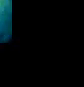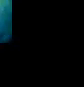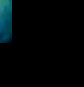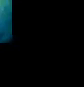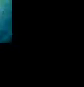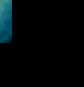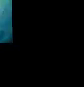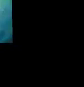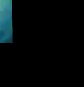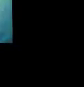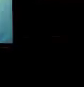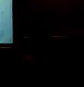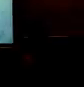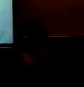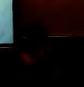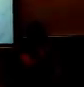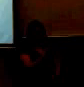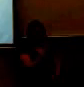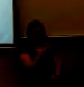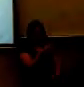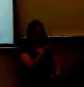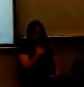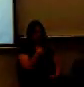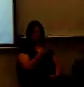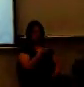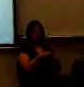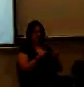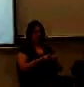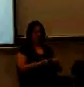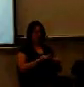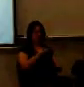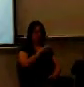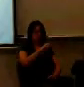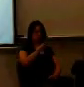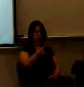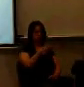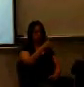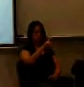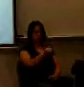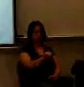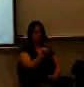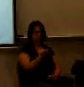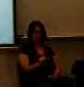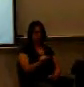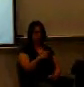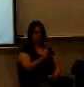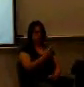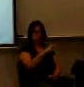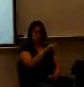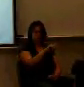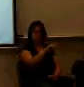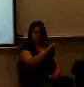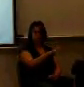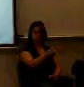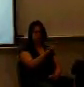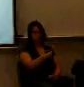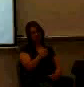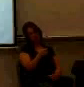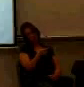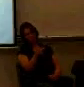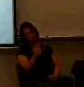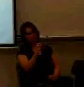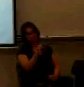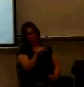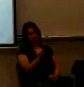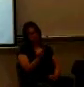So I mentioned that cyanobacteria have quite a few different morphologies, and they can be single cellular, or a few